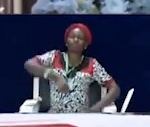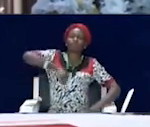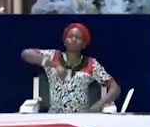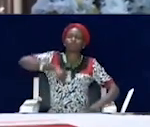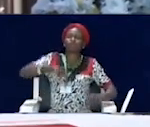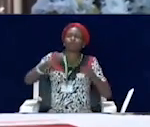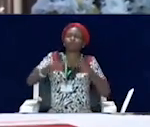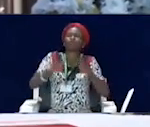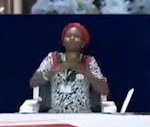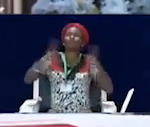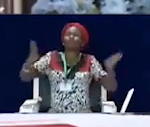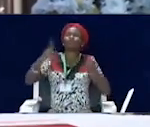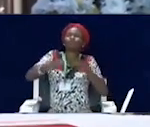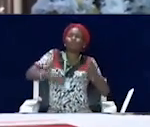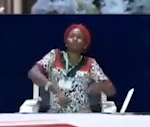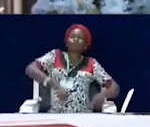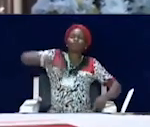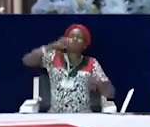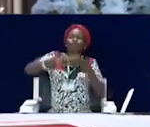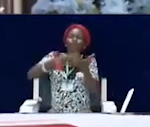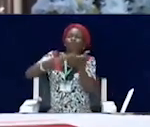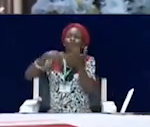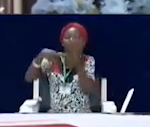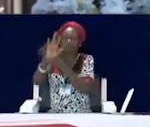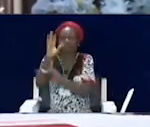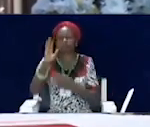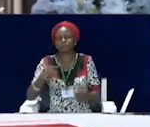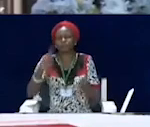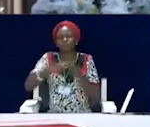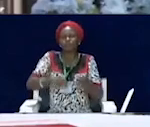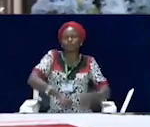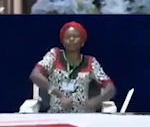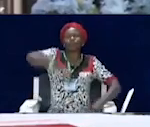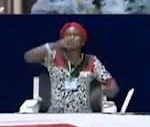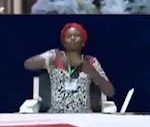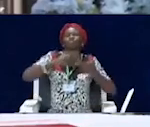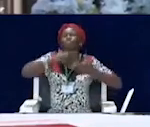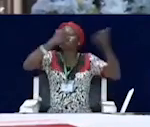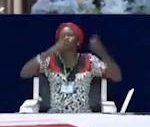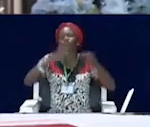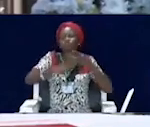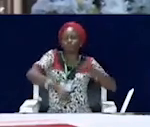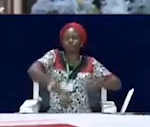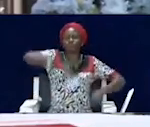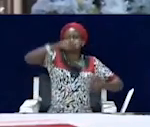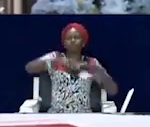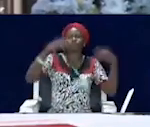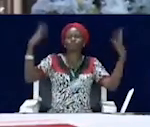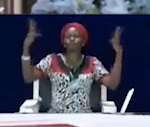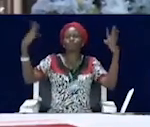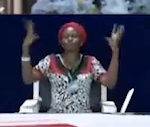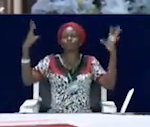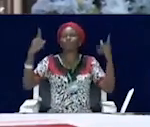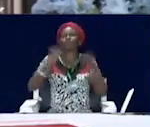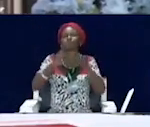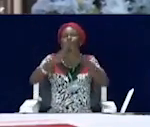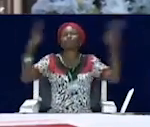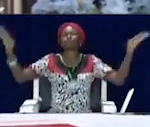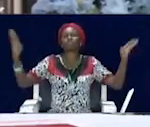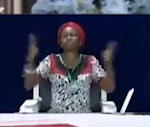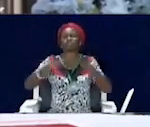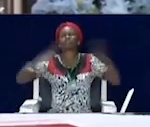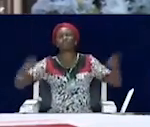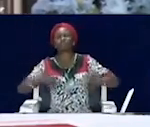too big to dance for Him, too big to shout, too big to clap, too big